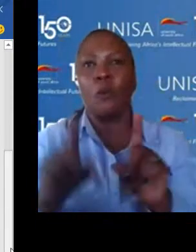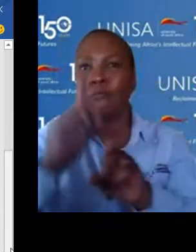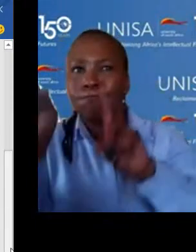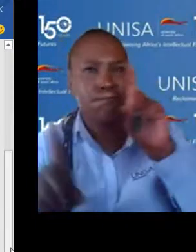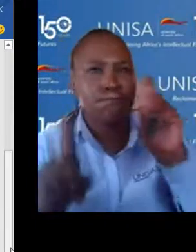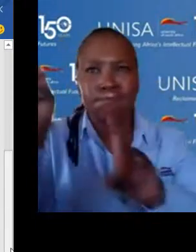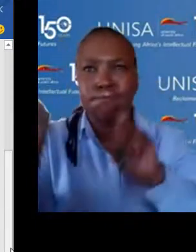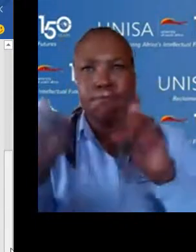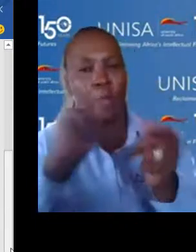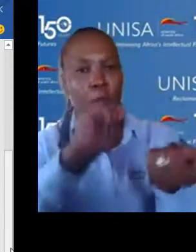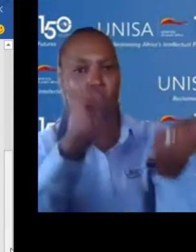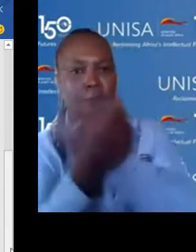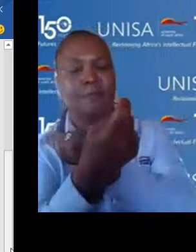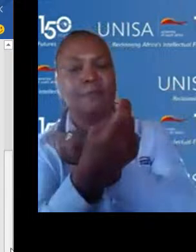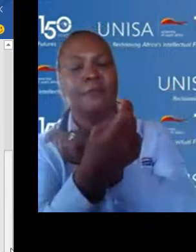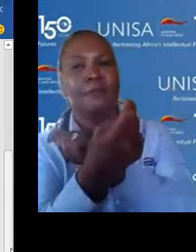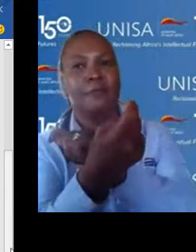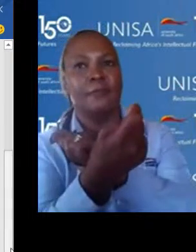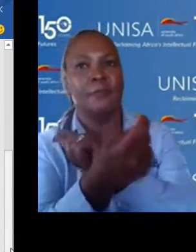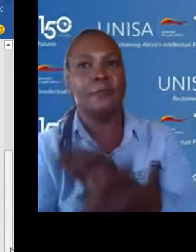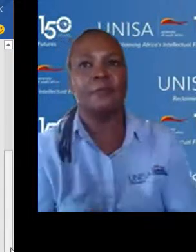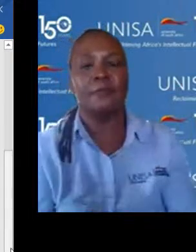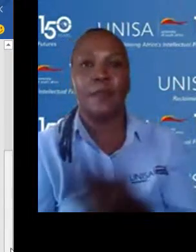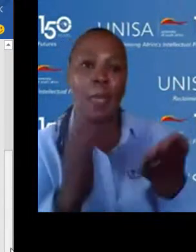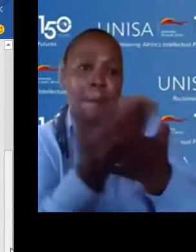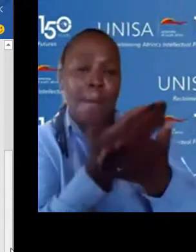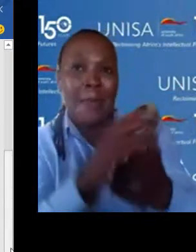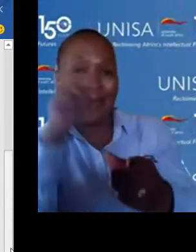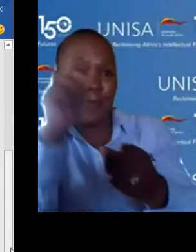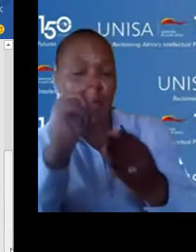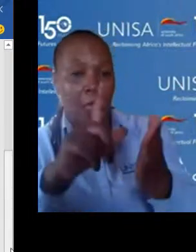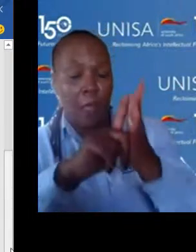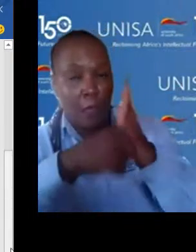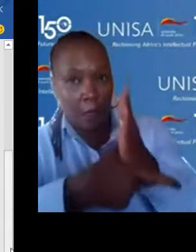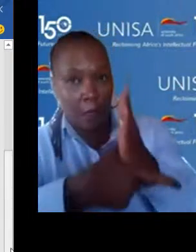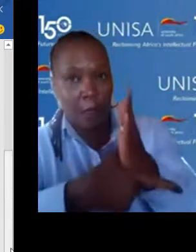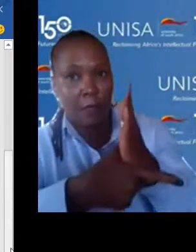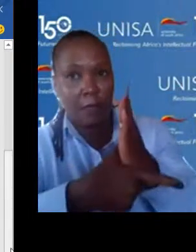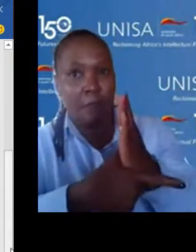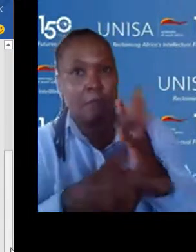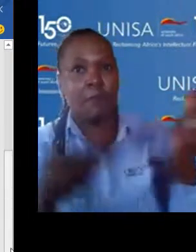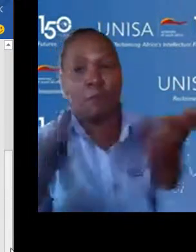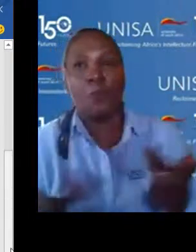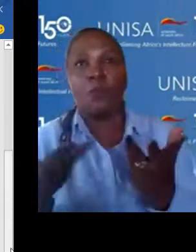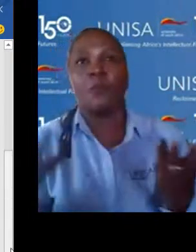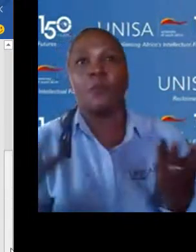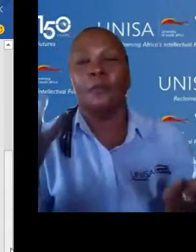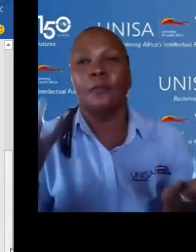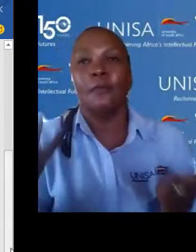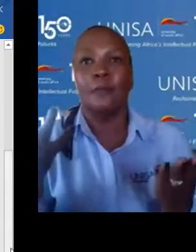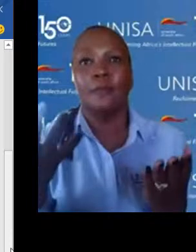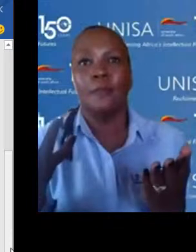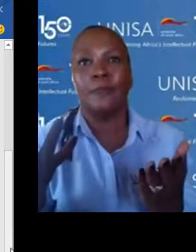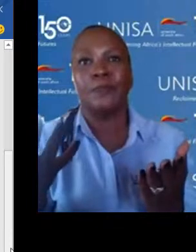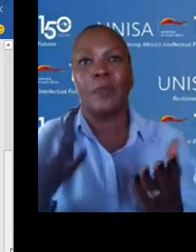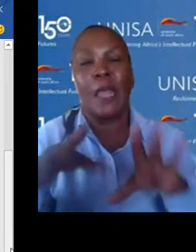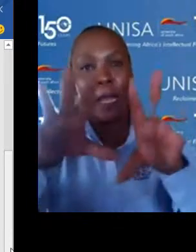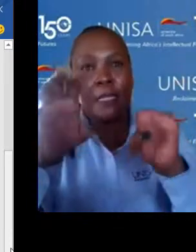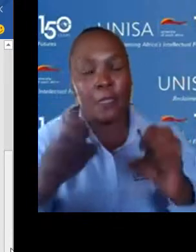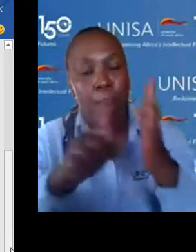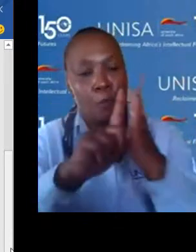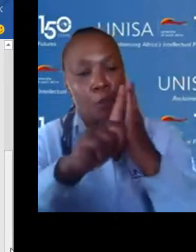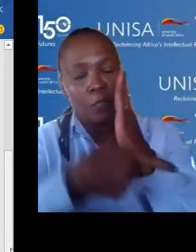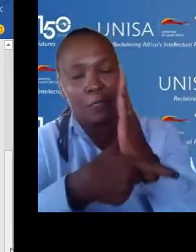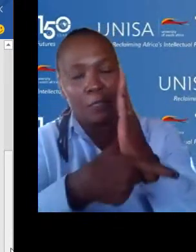amended. Amongst those policies were exam policy,